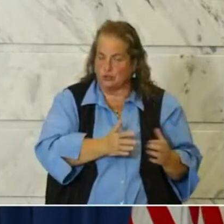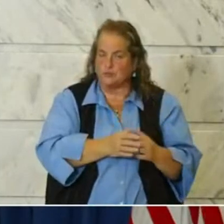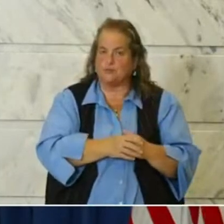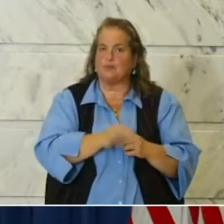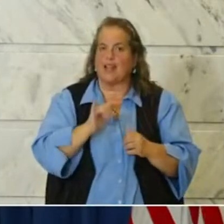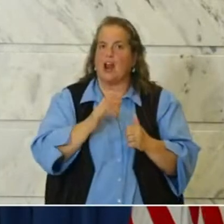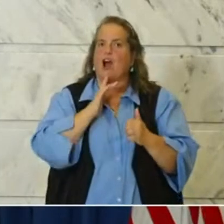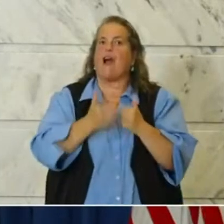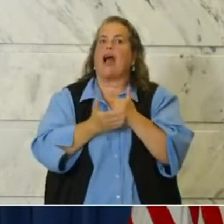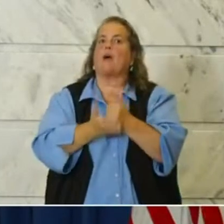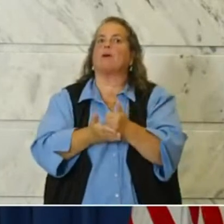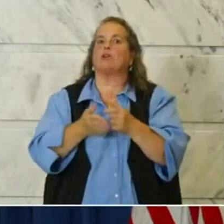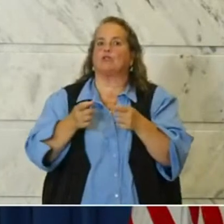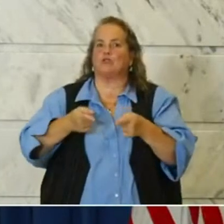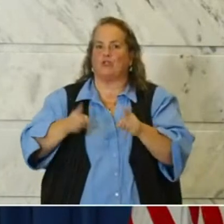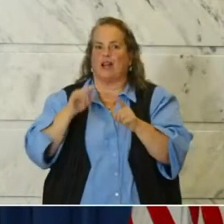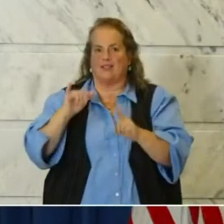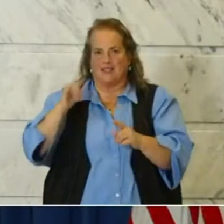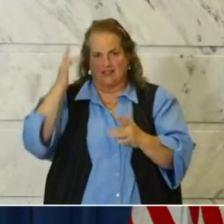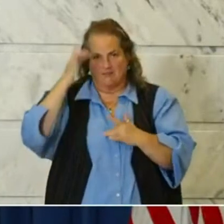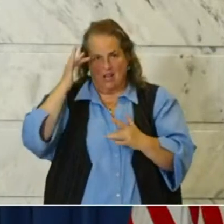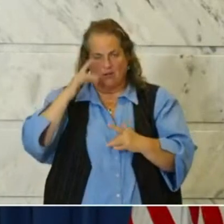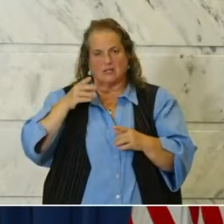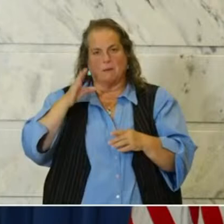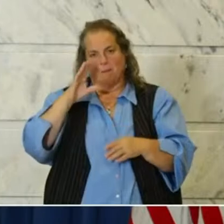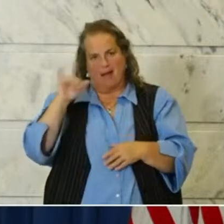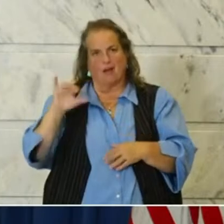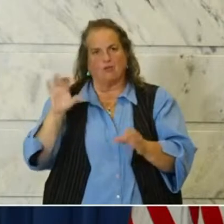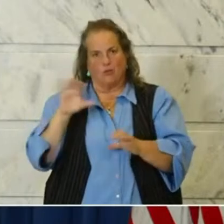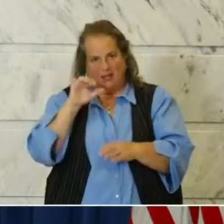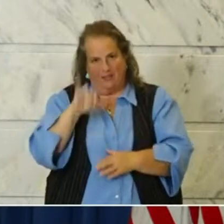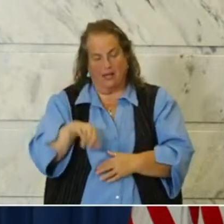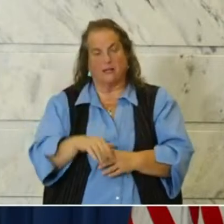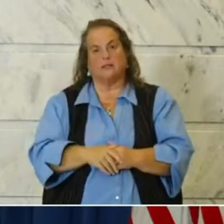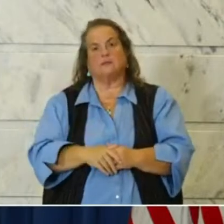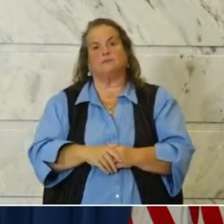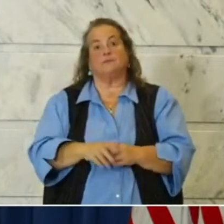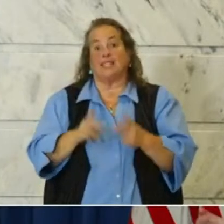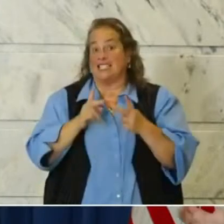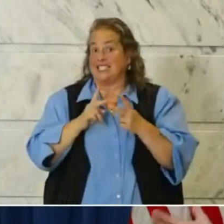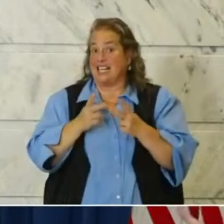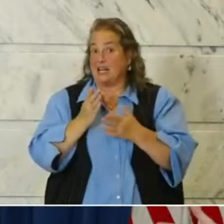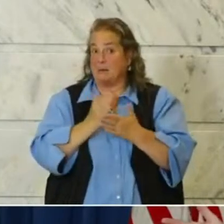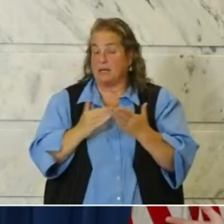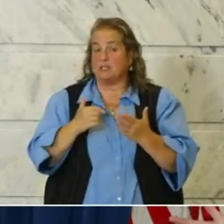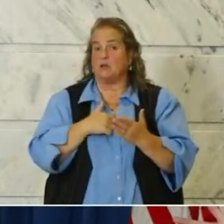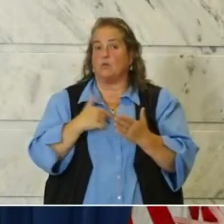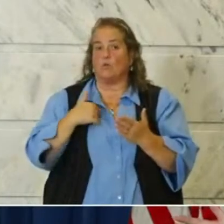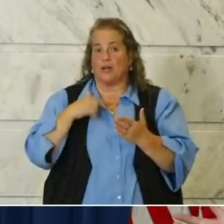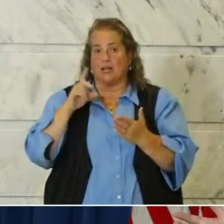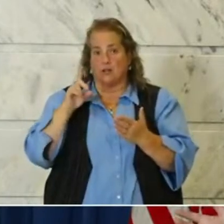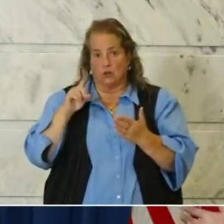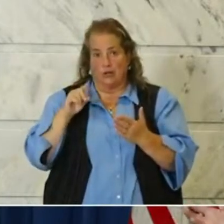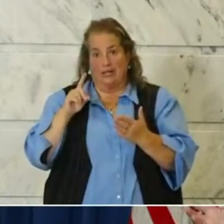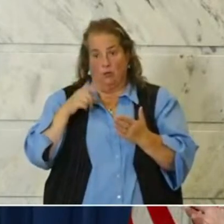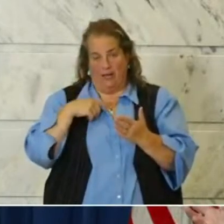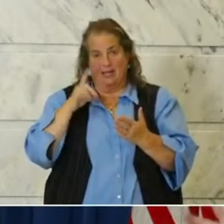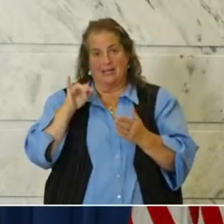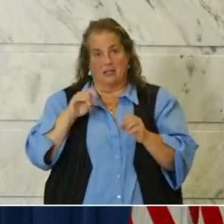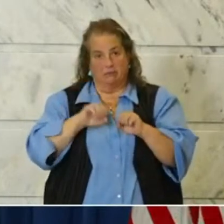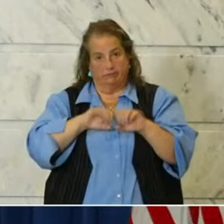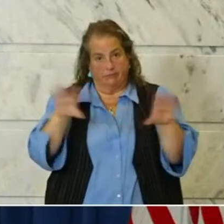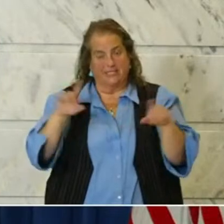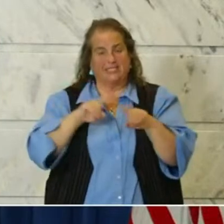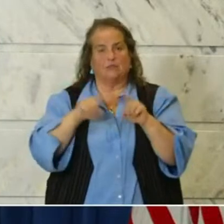that are helping out during this virus by doing it. Second piece is we've put out different guidelines